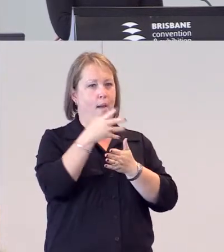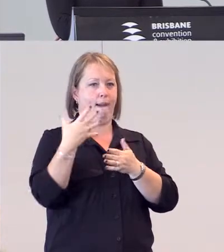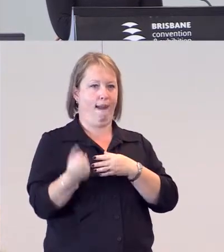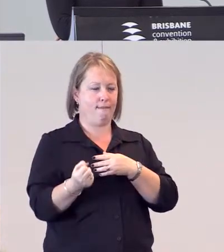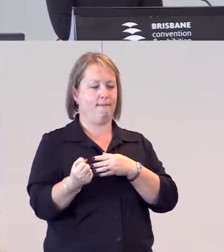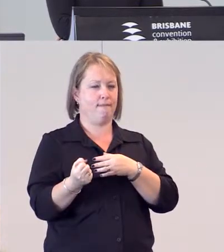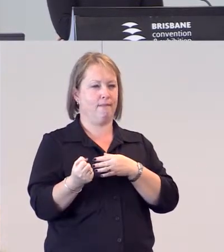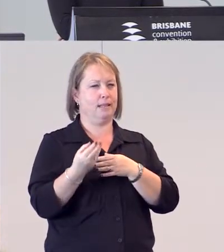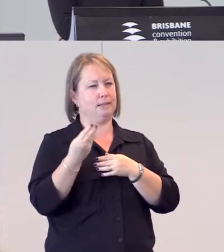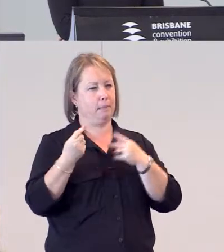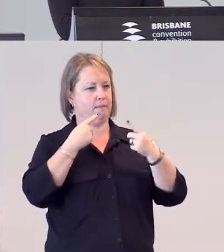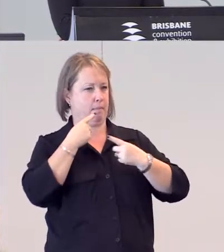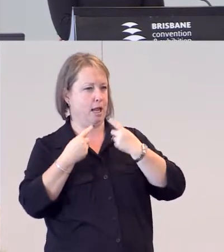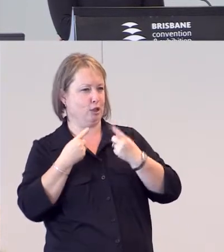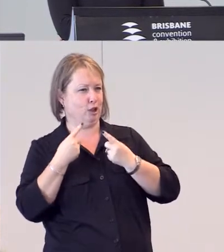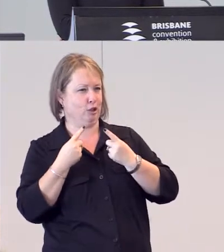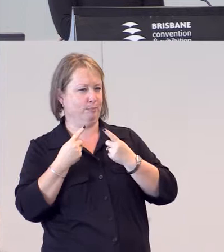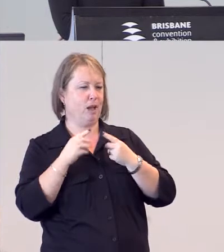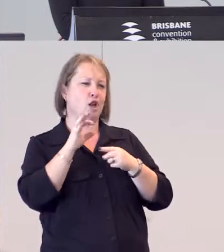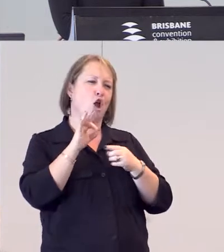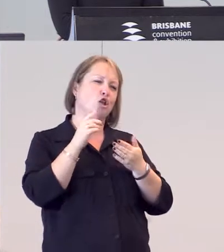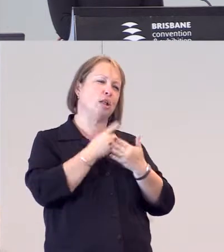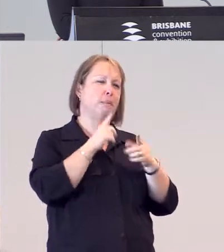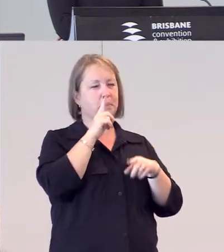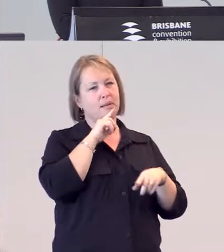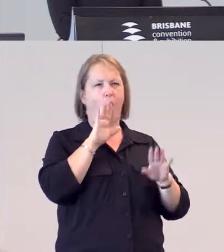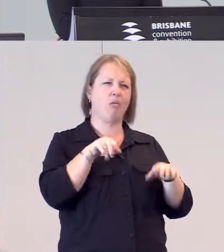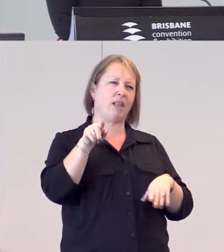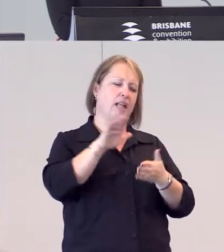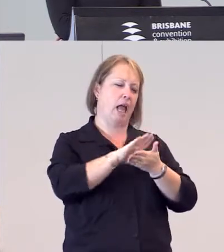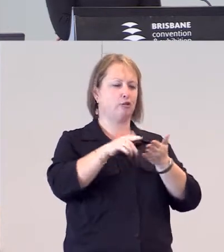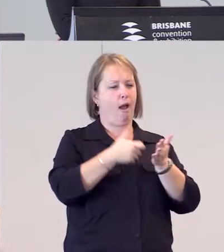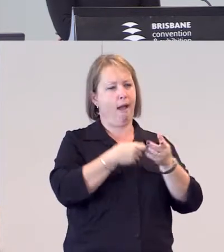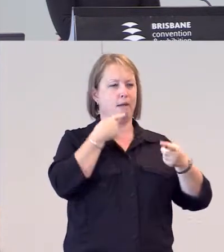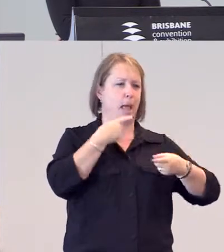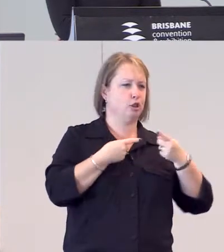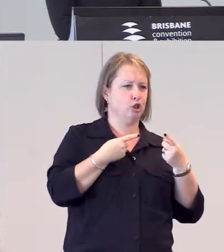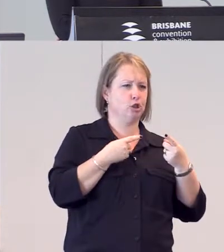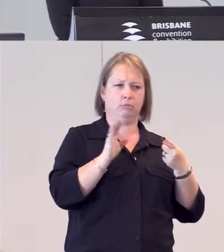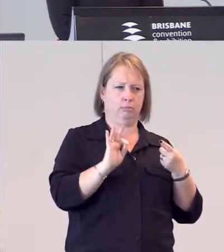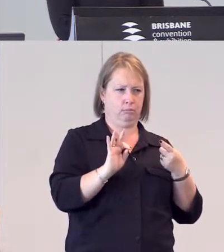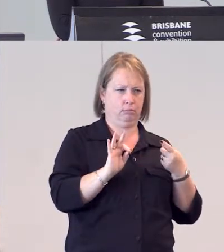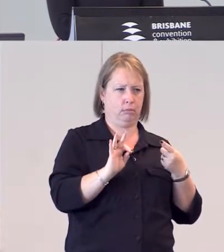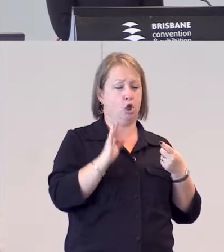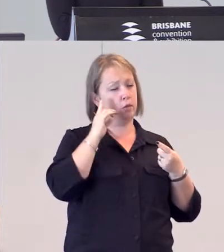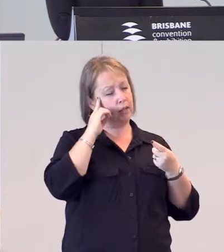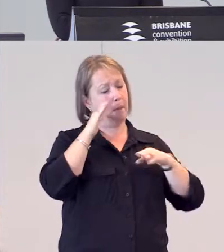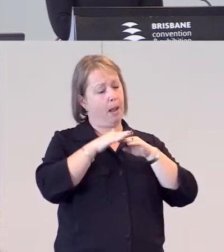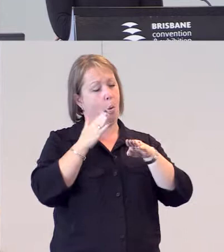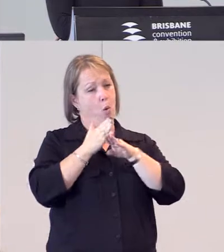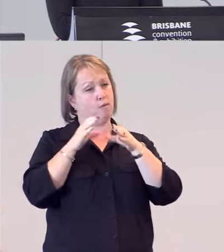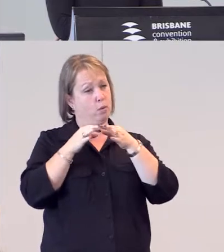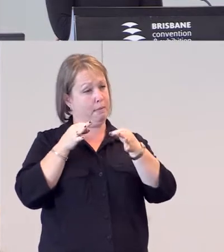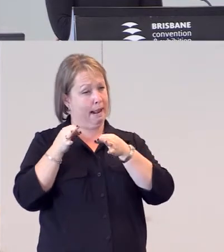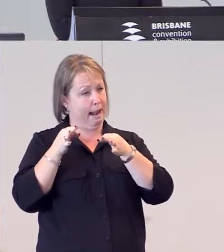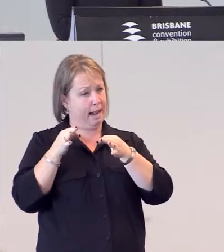information, not just, people would talk about it as HR information, but when you're thinking about workforce planning and thinking about